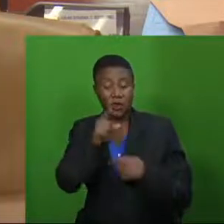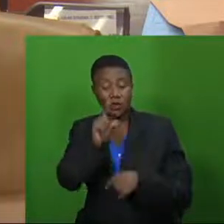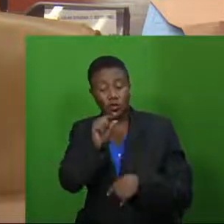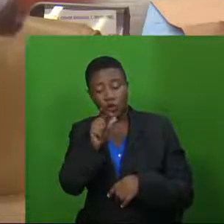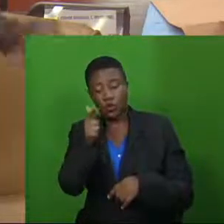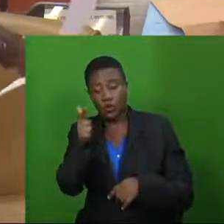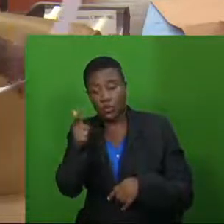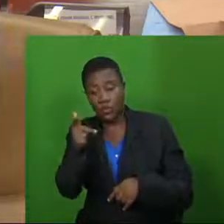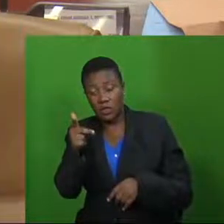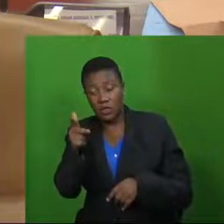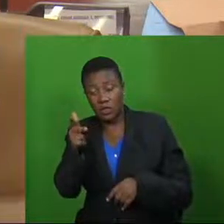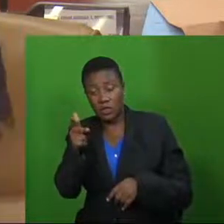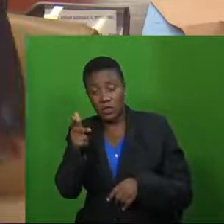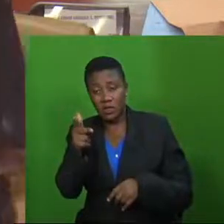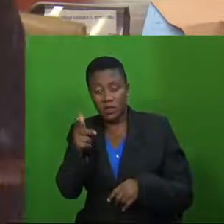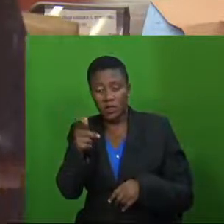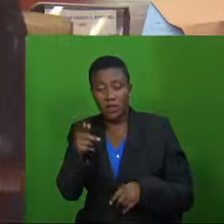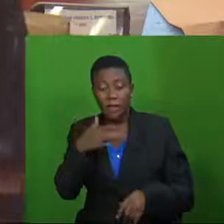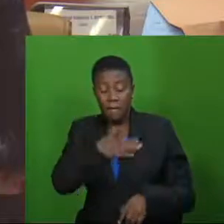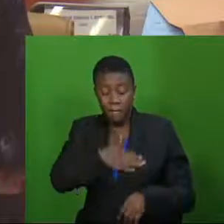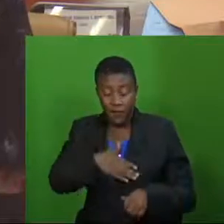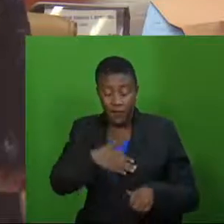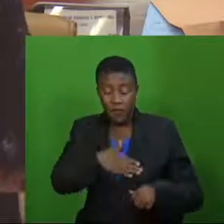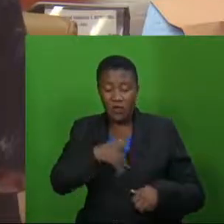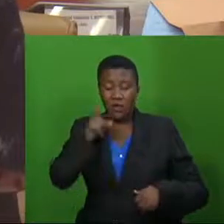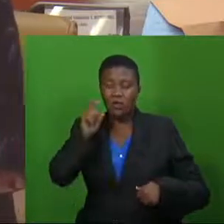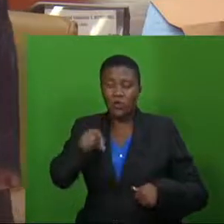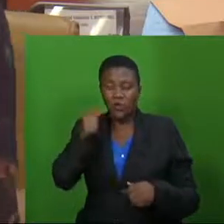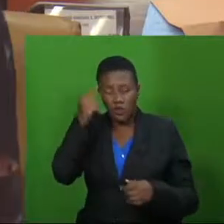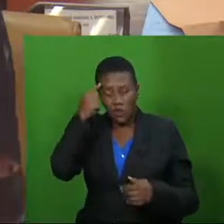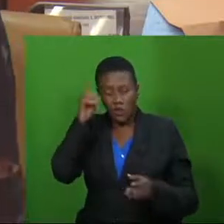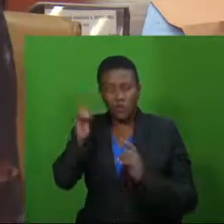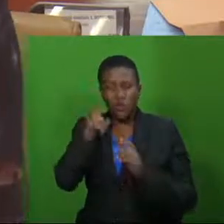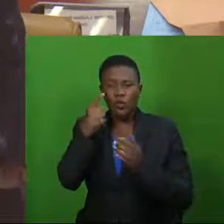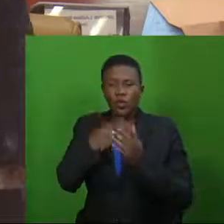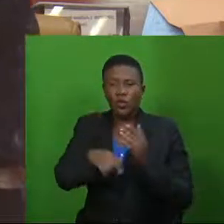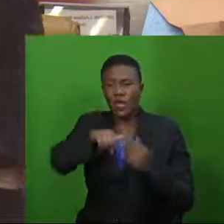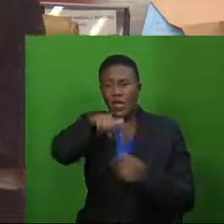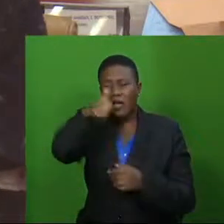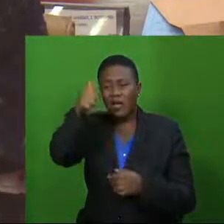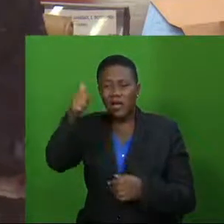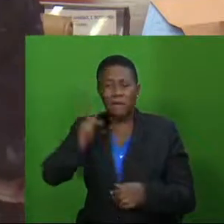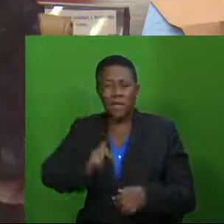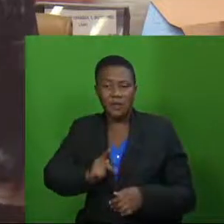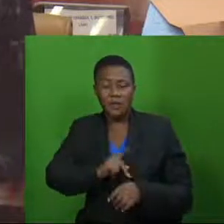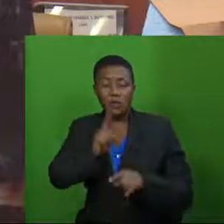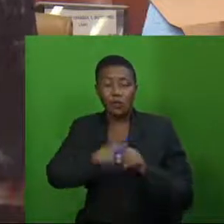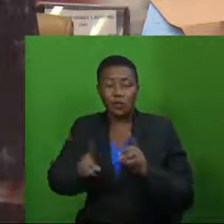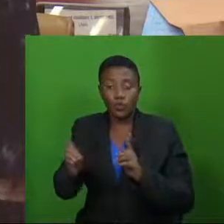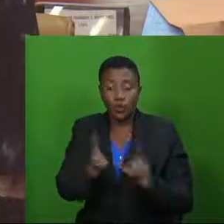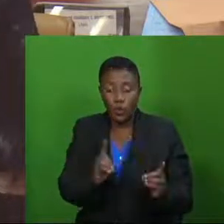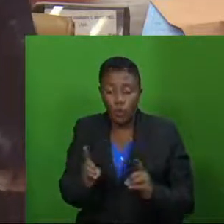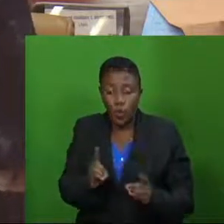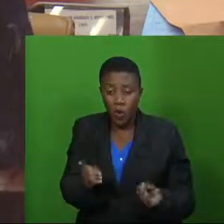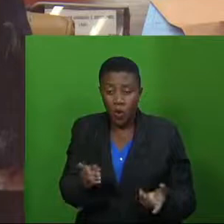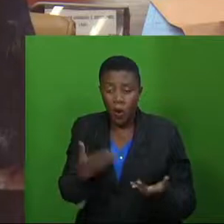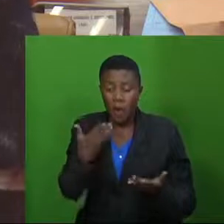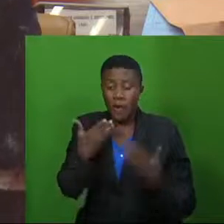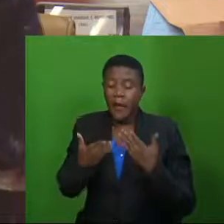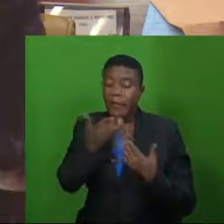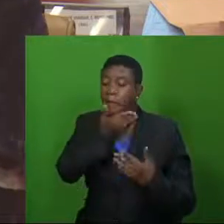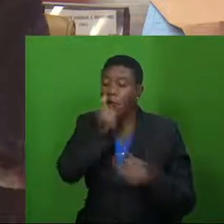it upon themselves and do what other parliaments couldn't do. They should be able to do what the 7th Parliament couldn't